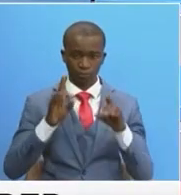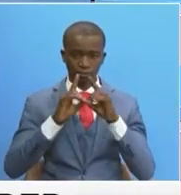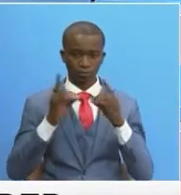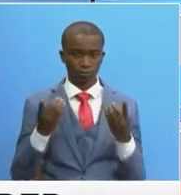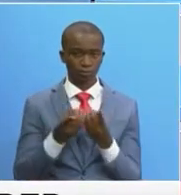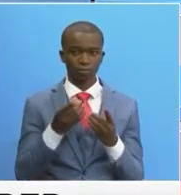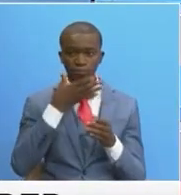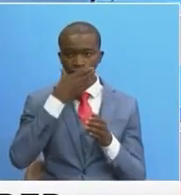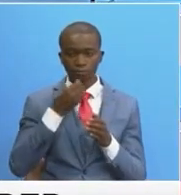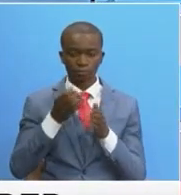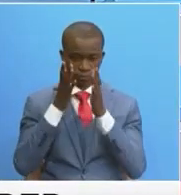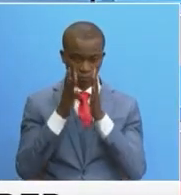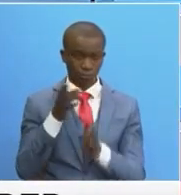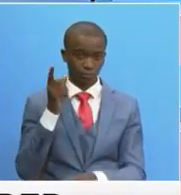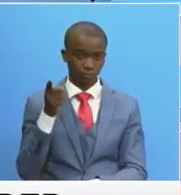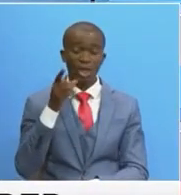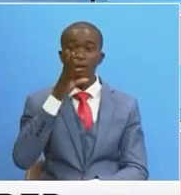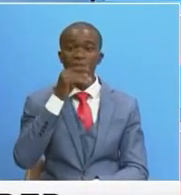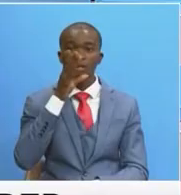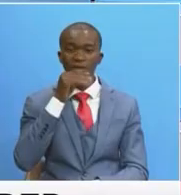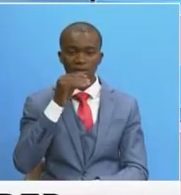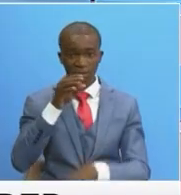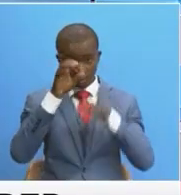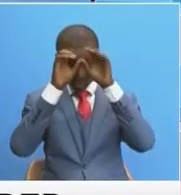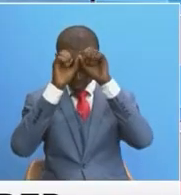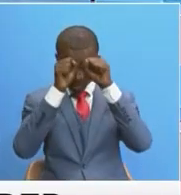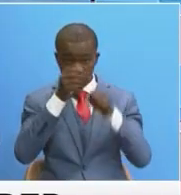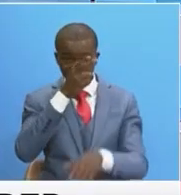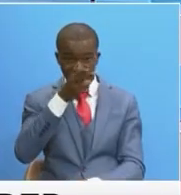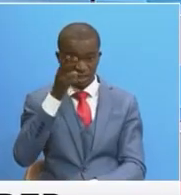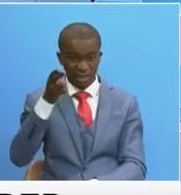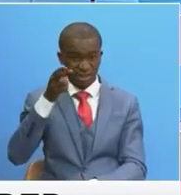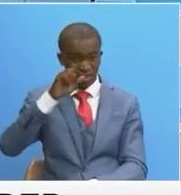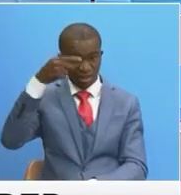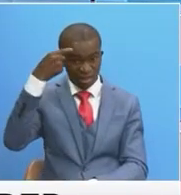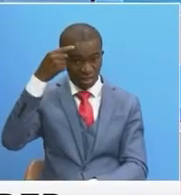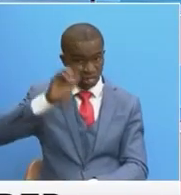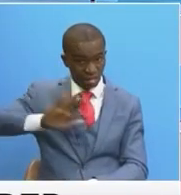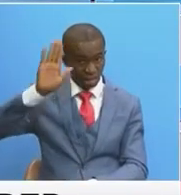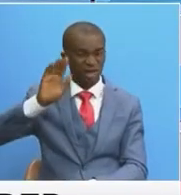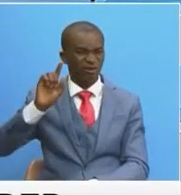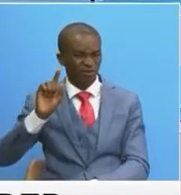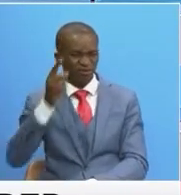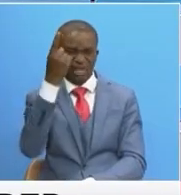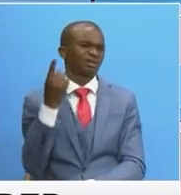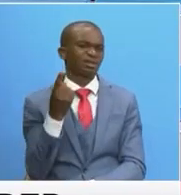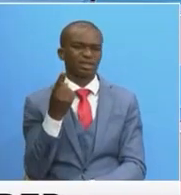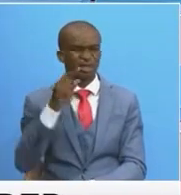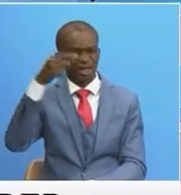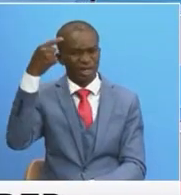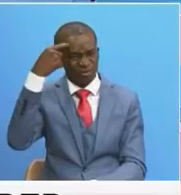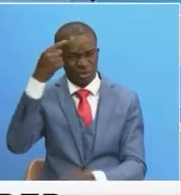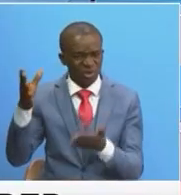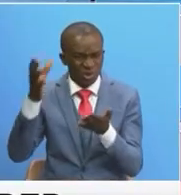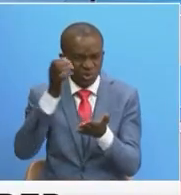Morgan Akabeswa says President Hakainde Hichilema's administration is the first to have recruited over